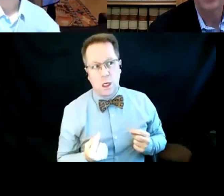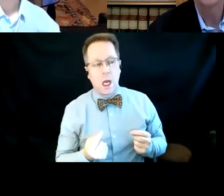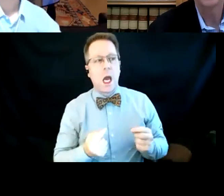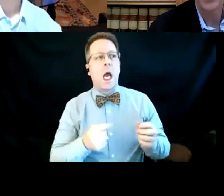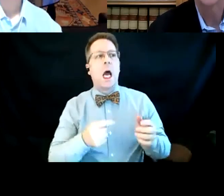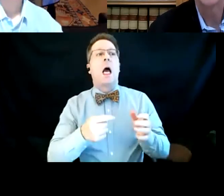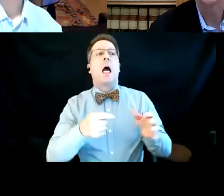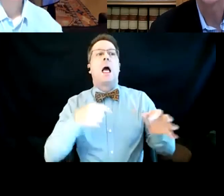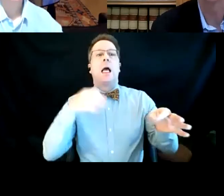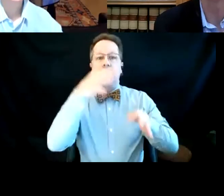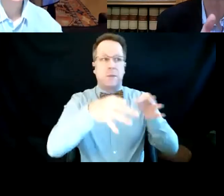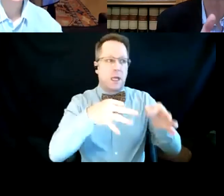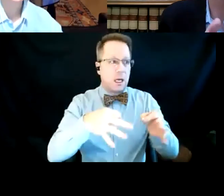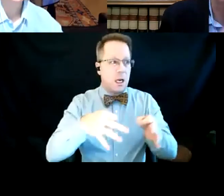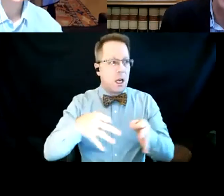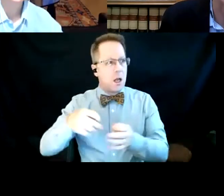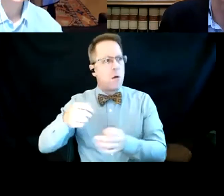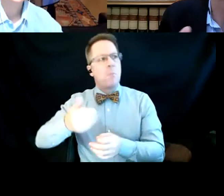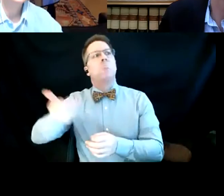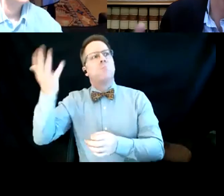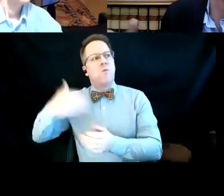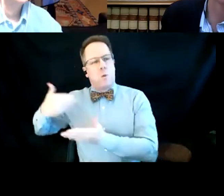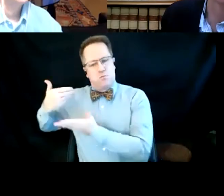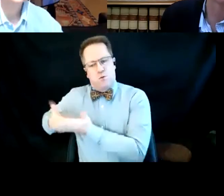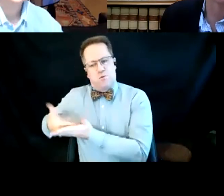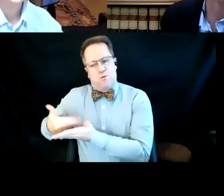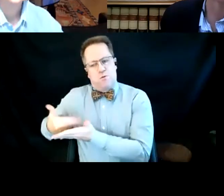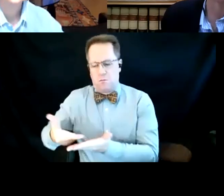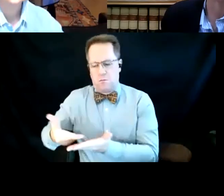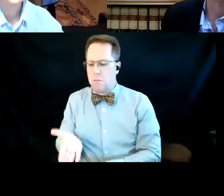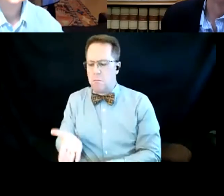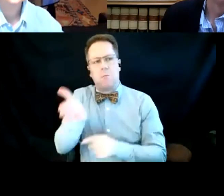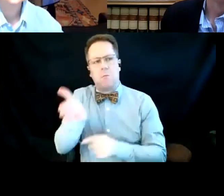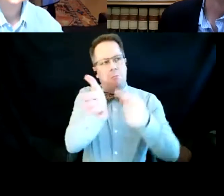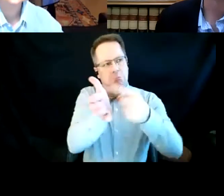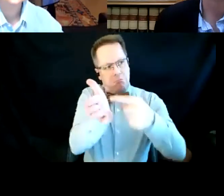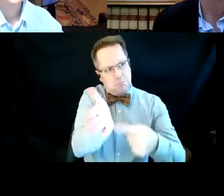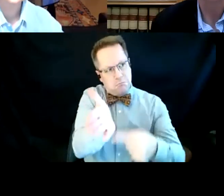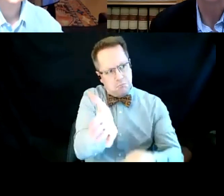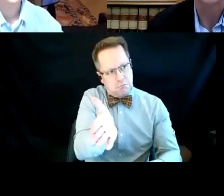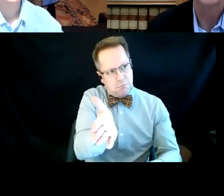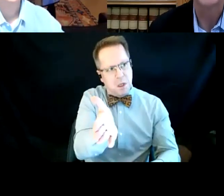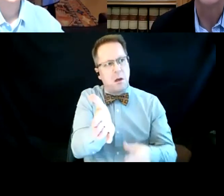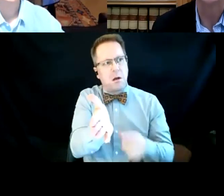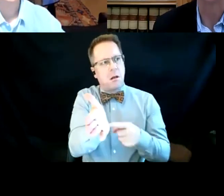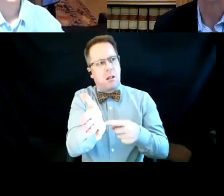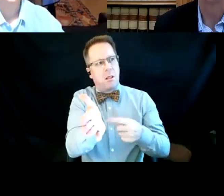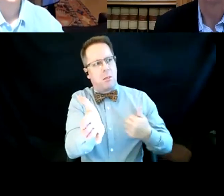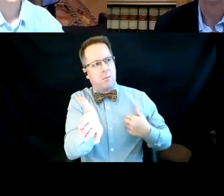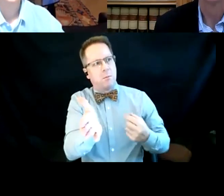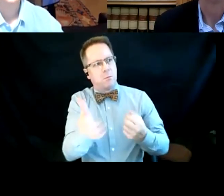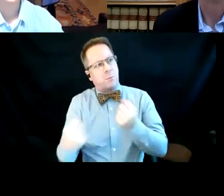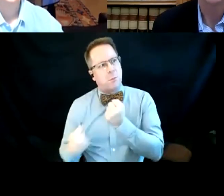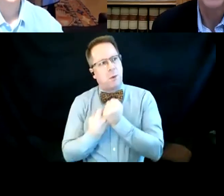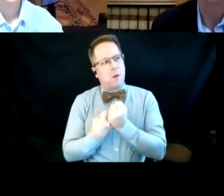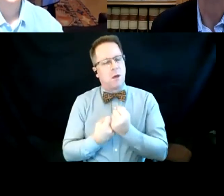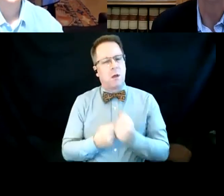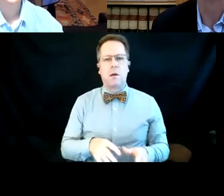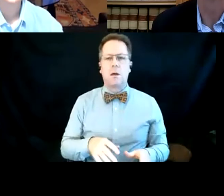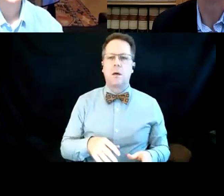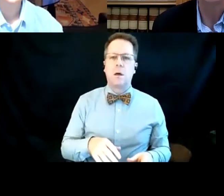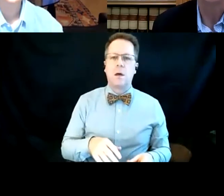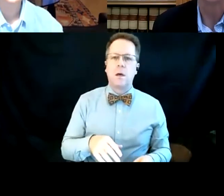prior precedents, and then you have to be bound by those precedents going forward. But if you can issue decisions